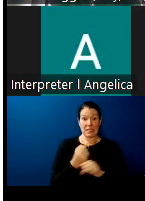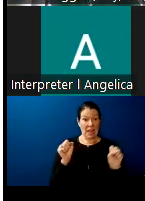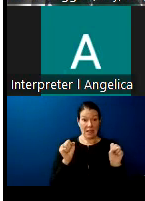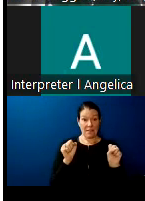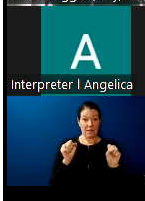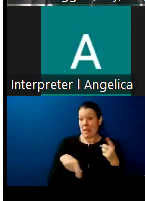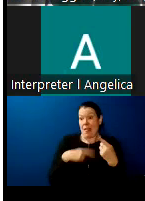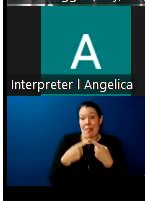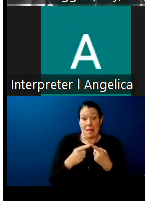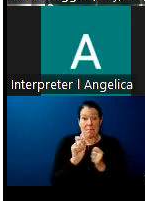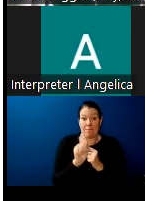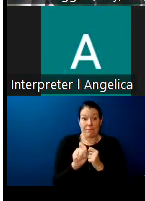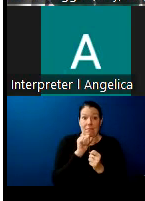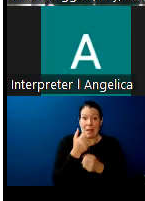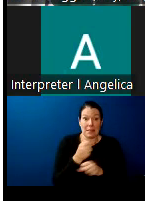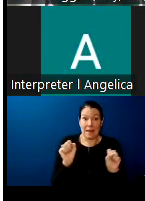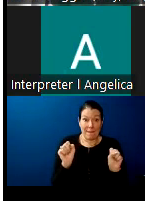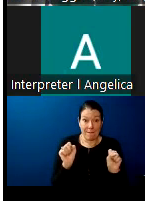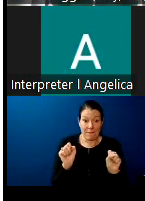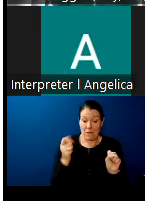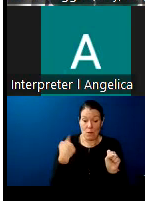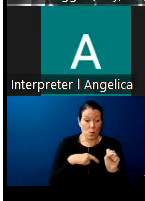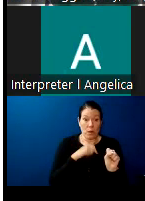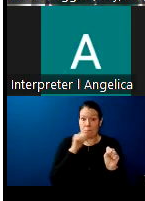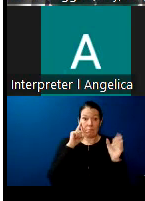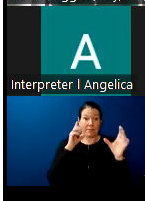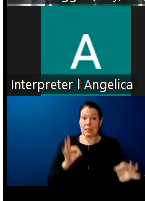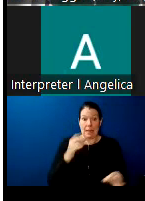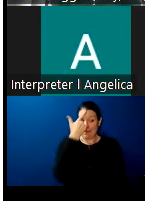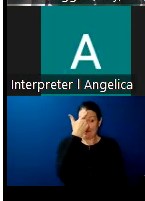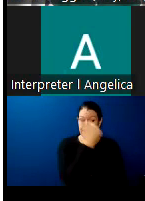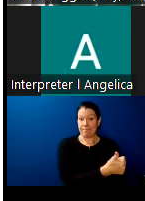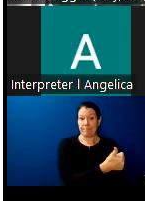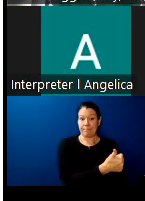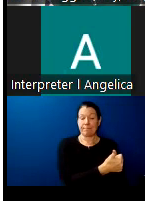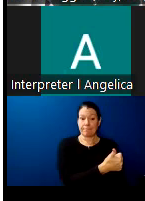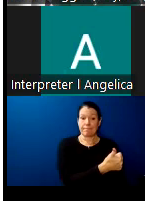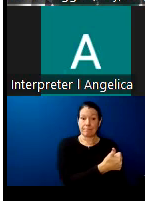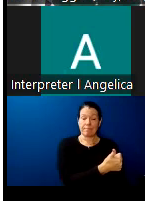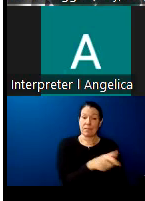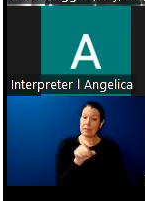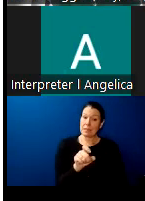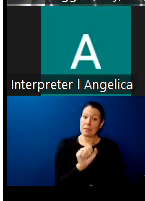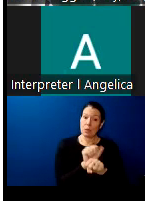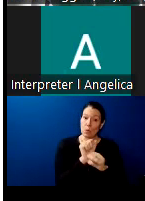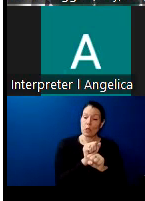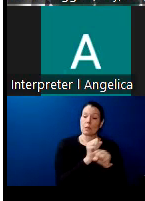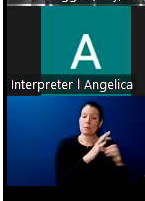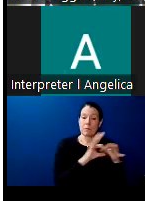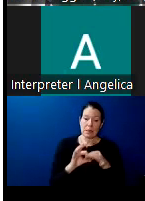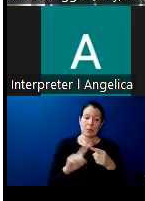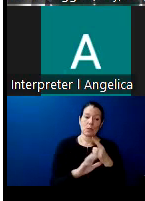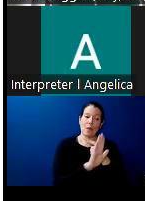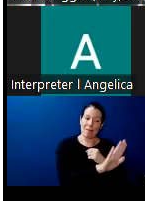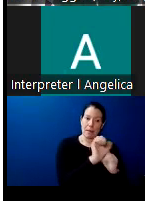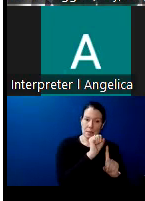it's not safe. We cannot make that determination for them, and we need to be able to work within the safety of their situation